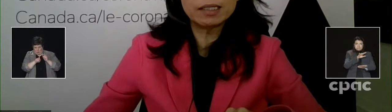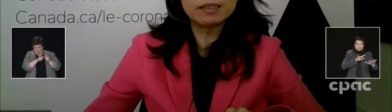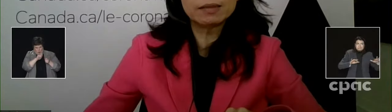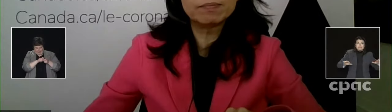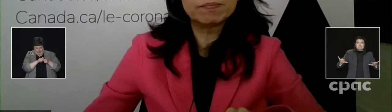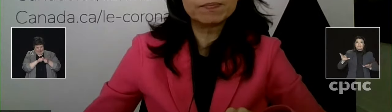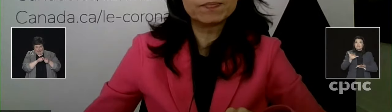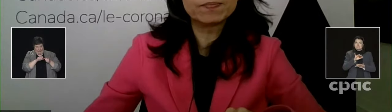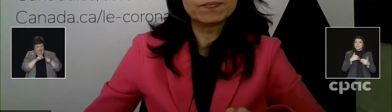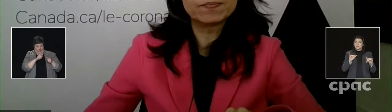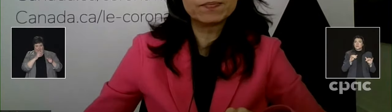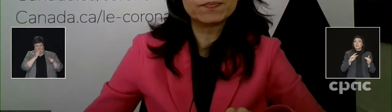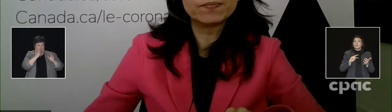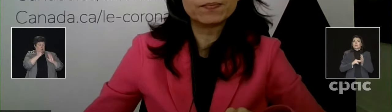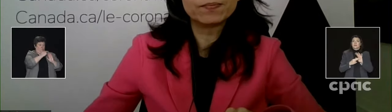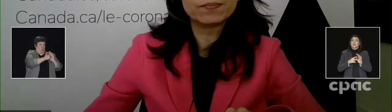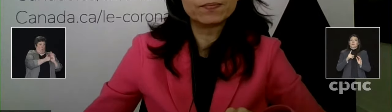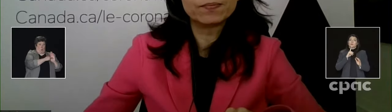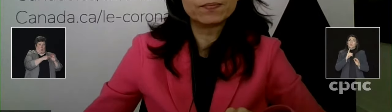ongoing basis.